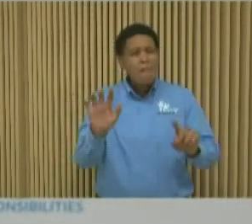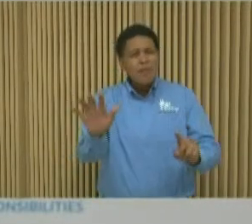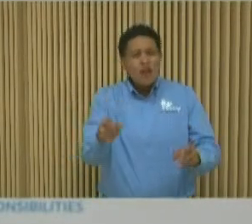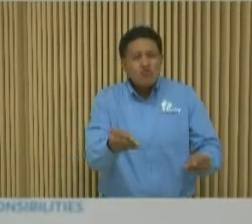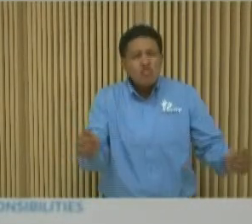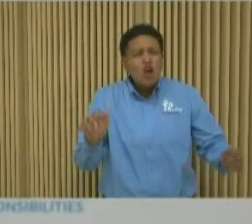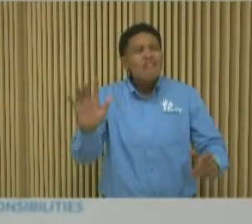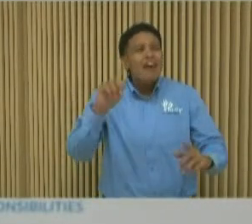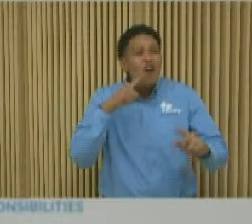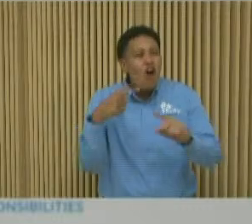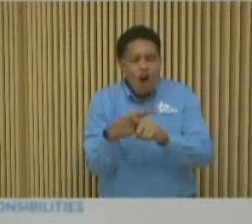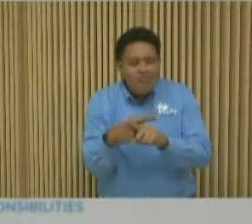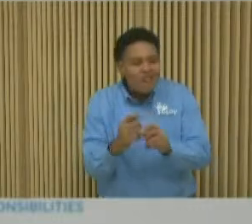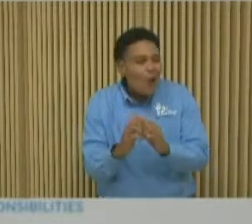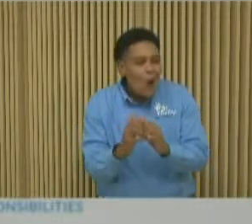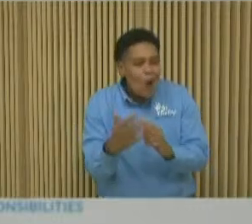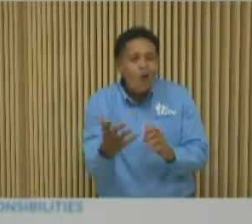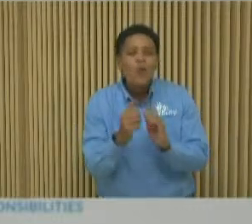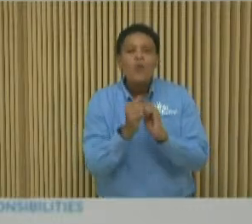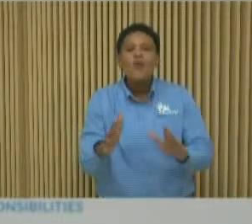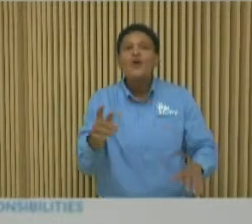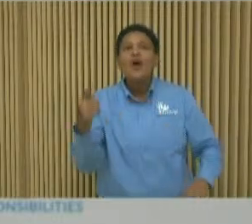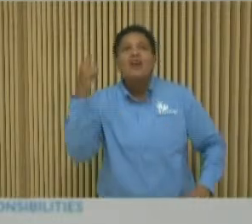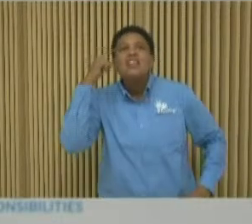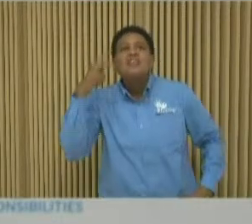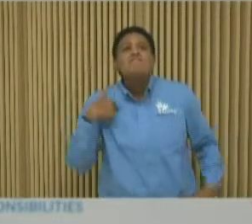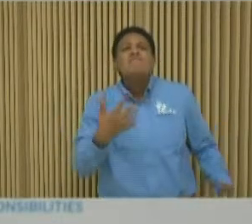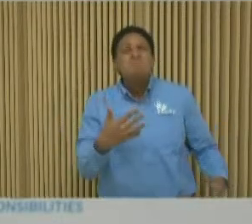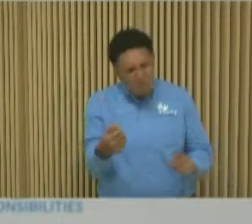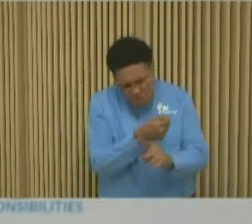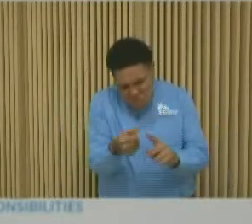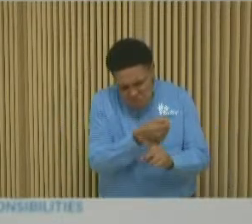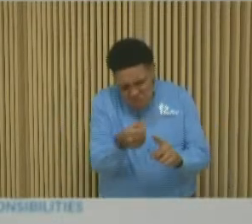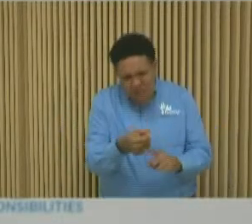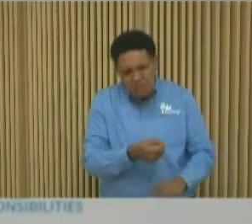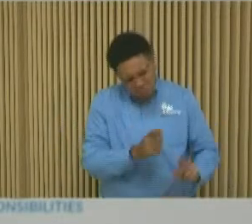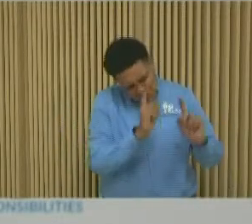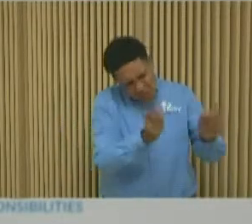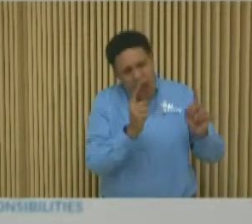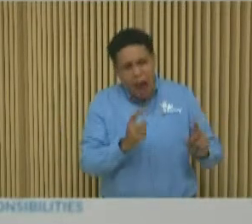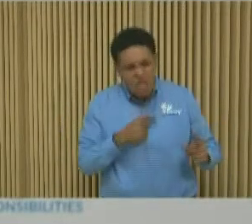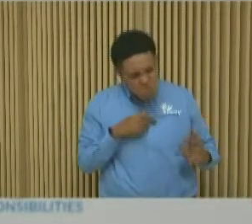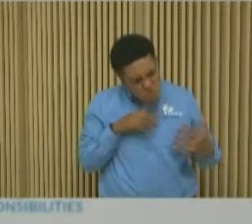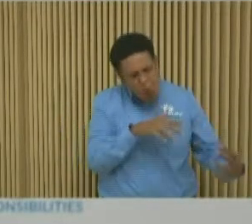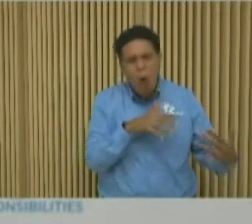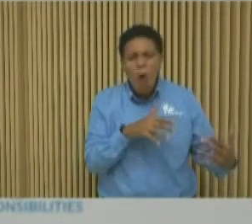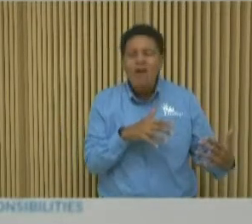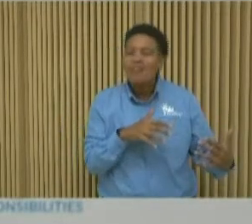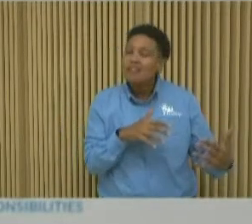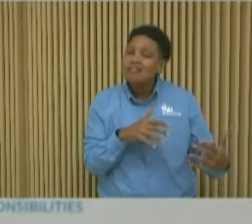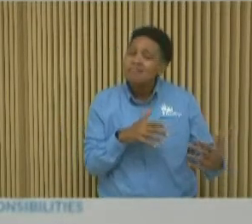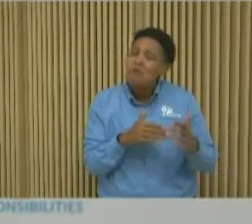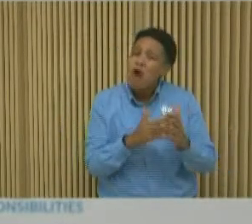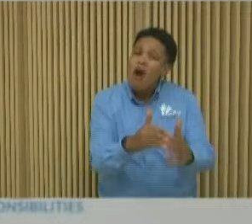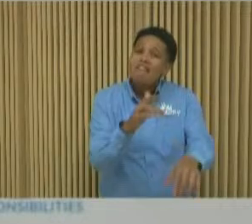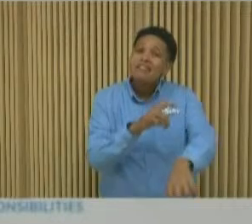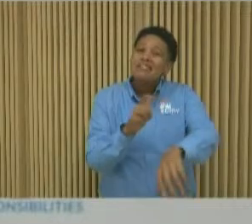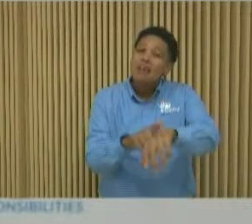their conflicts without resort to abuses, to violence, and oftentimes to